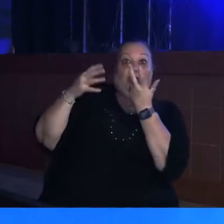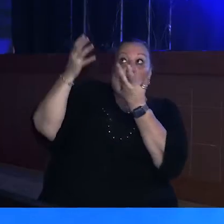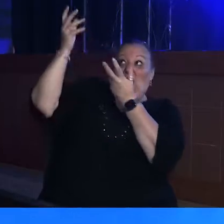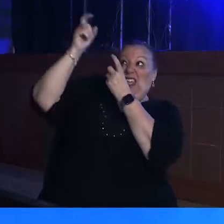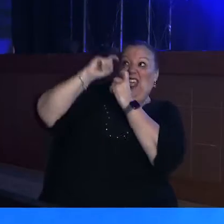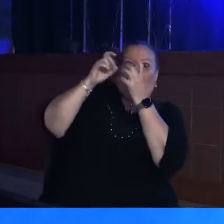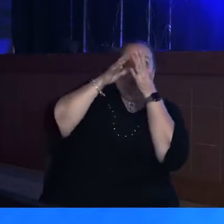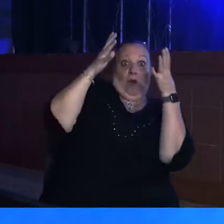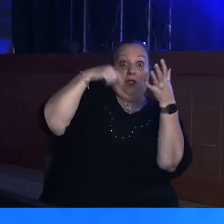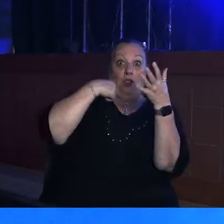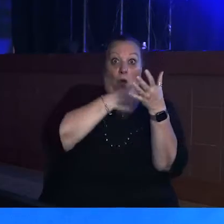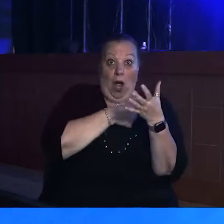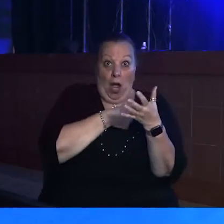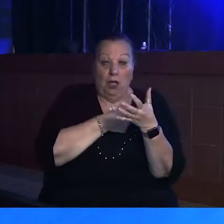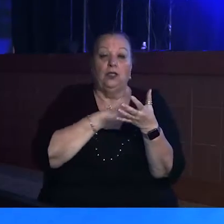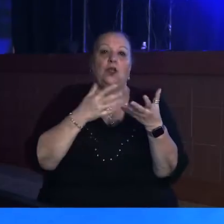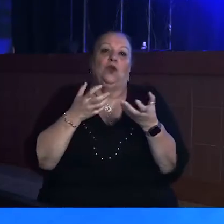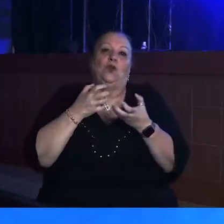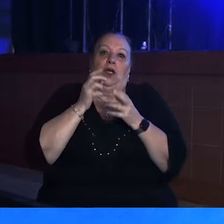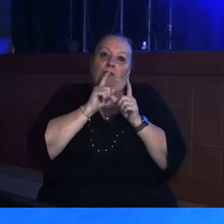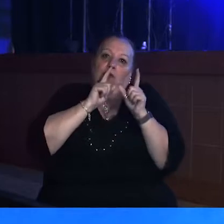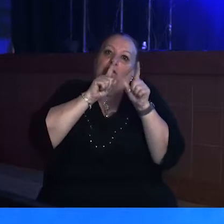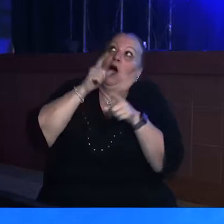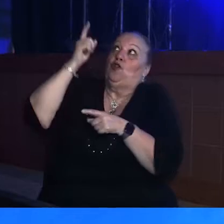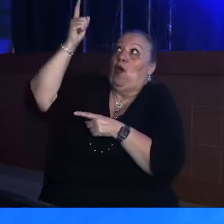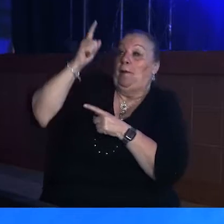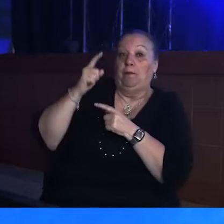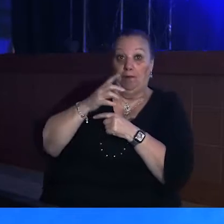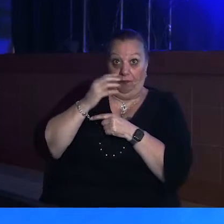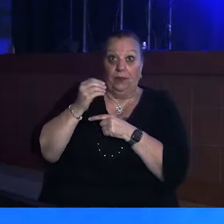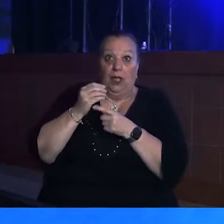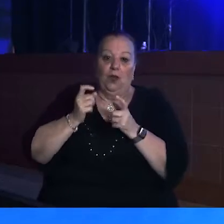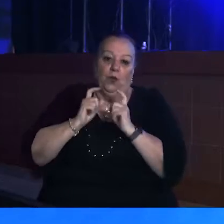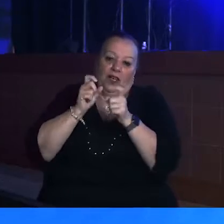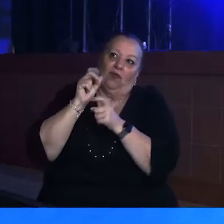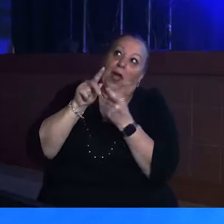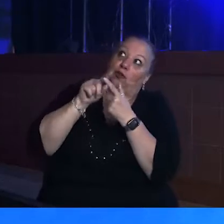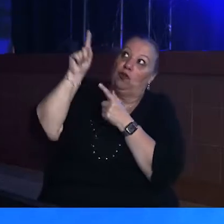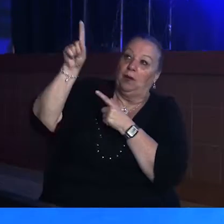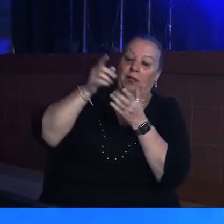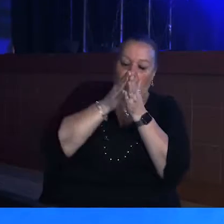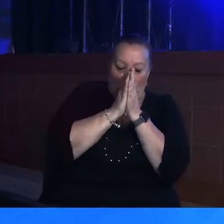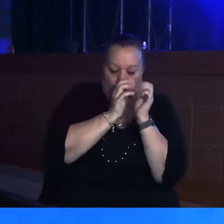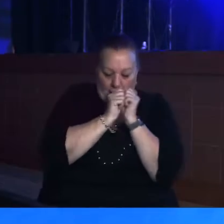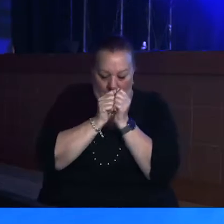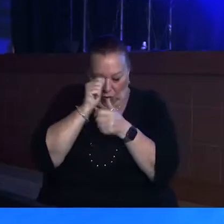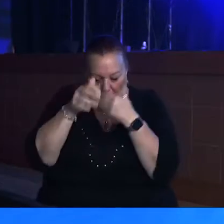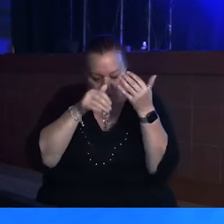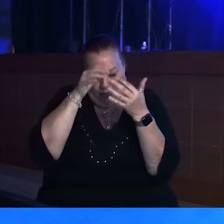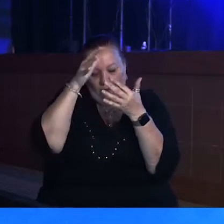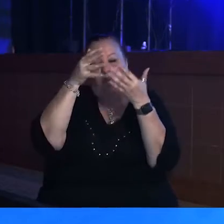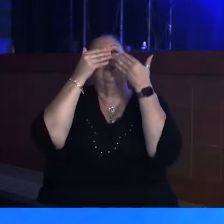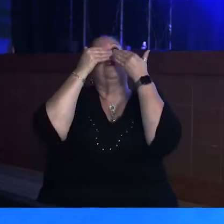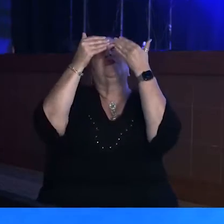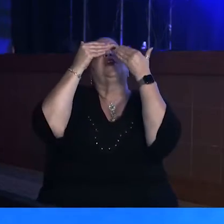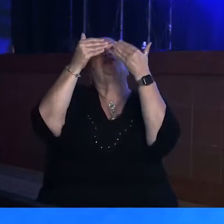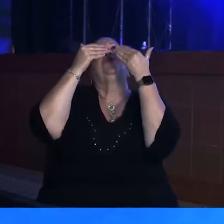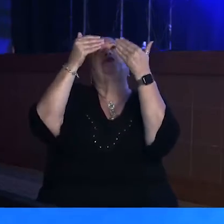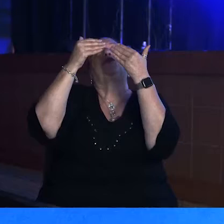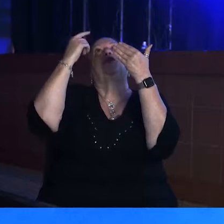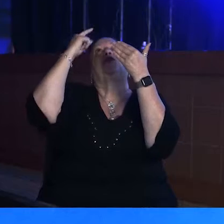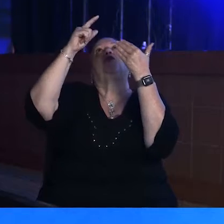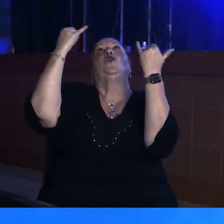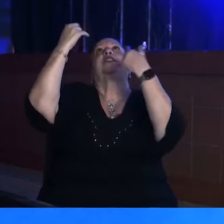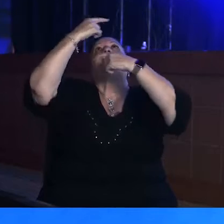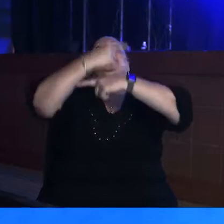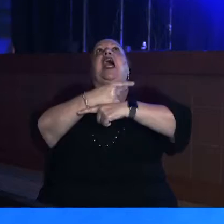to us, we respond to him and we give back to him. Let's pray together. Heavenly Father, I thank you for this day, a